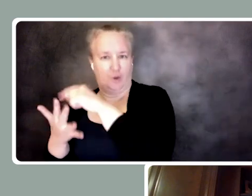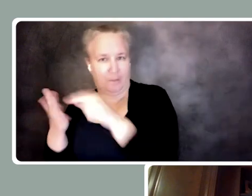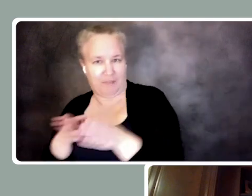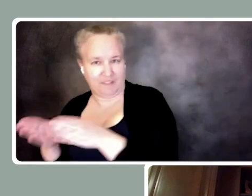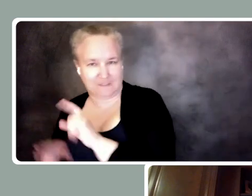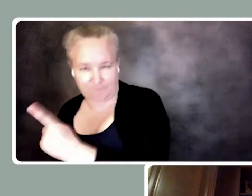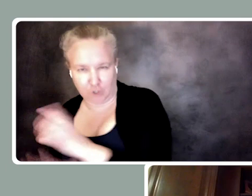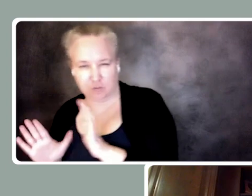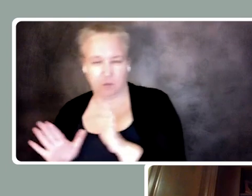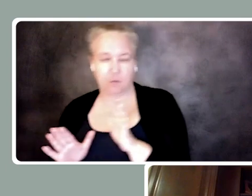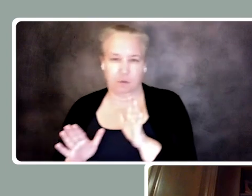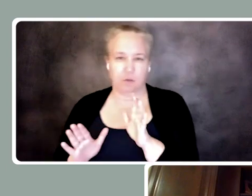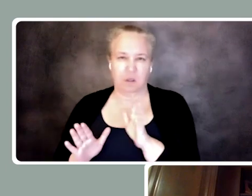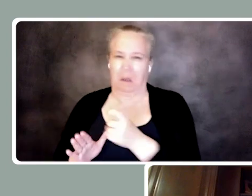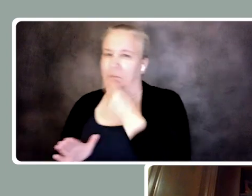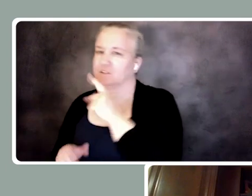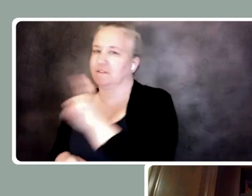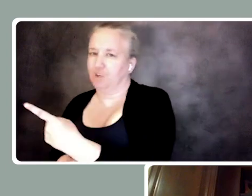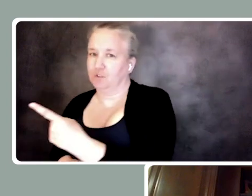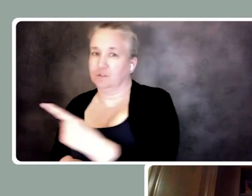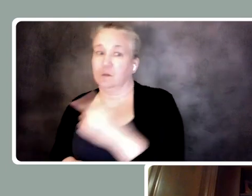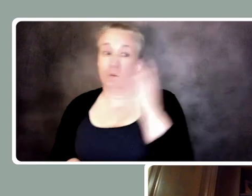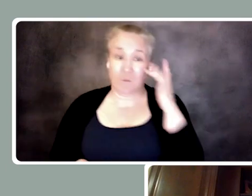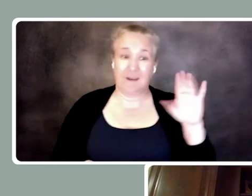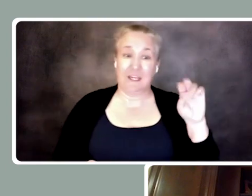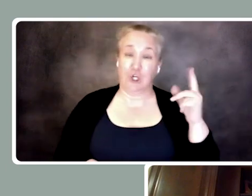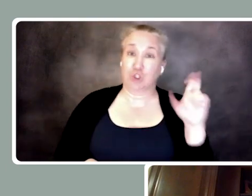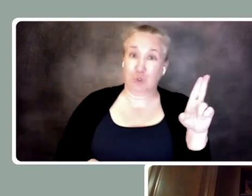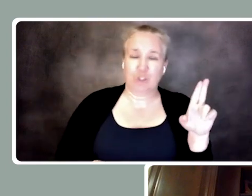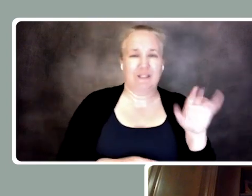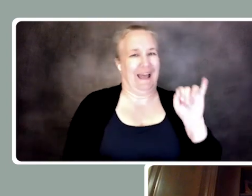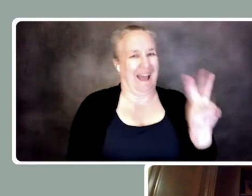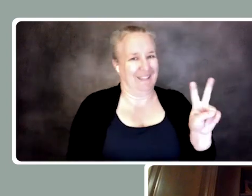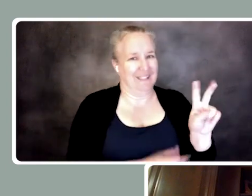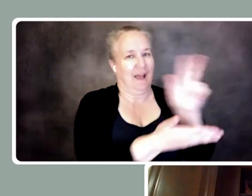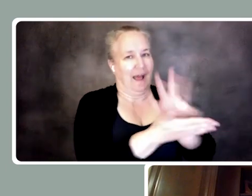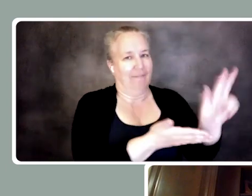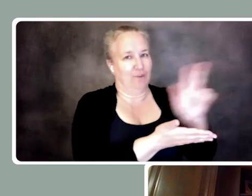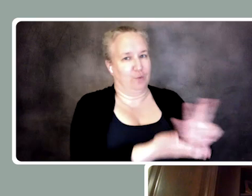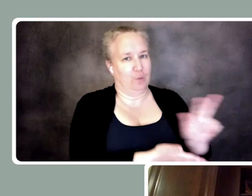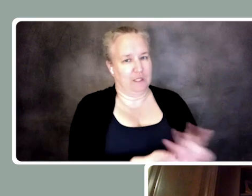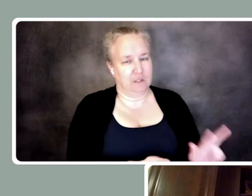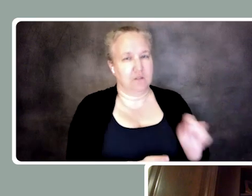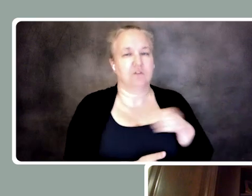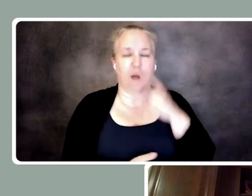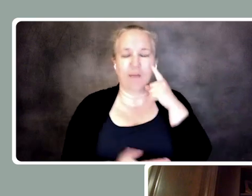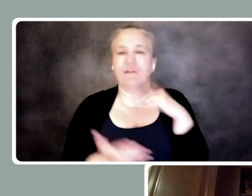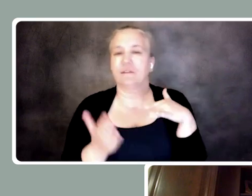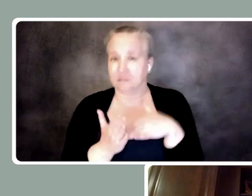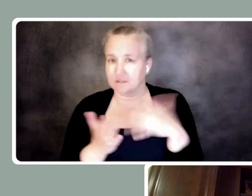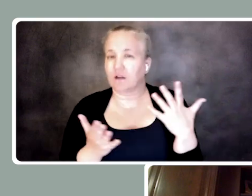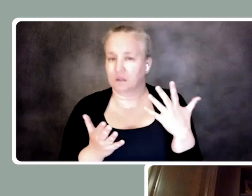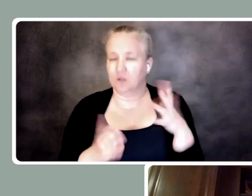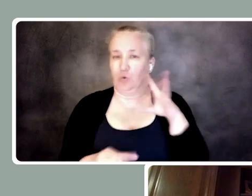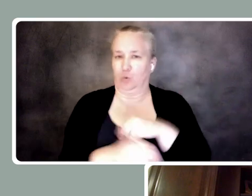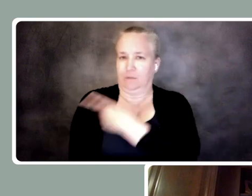would work on the pills first because Enhertu is IV and it's every 3 weeks. So I think the study included patients